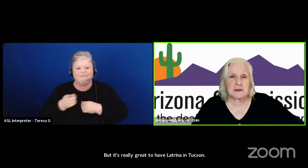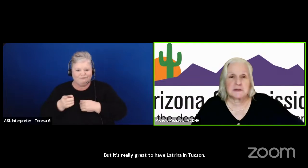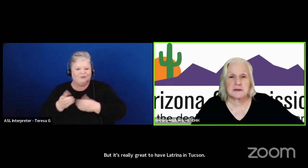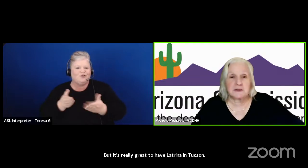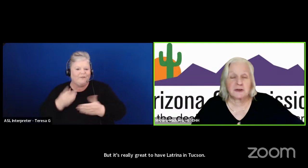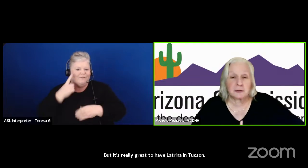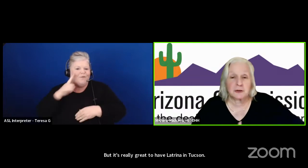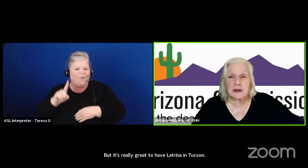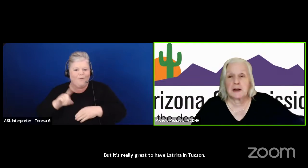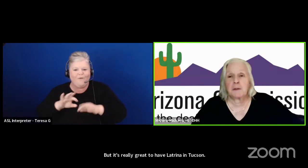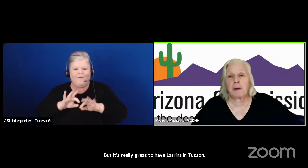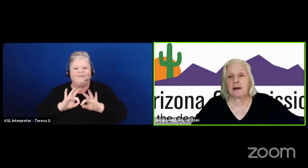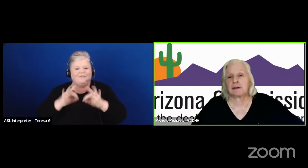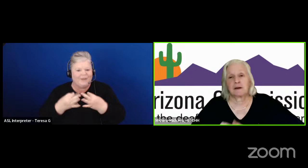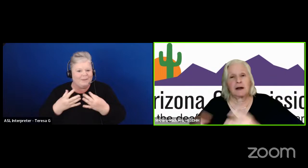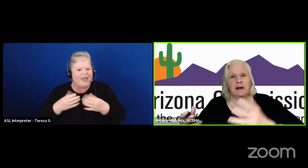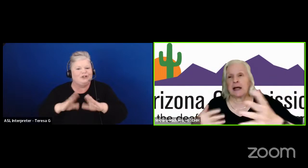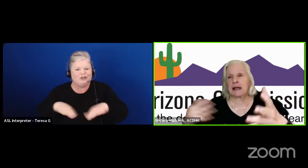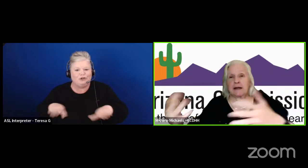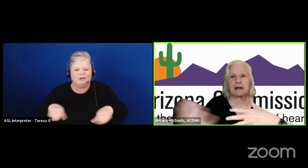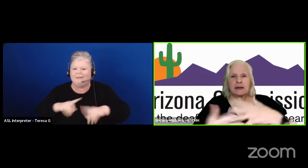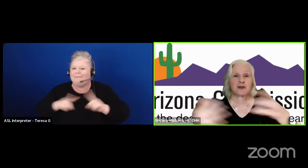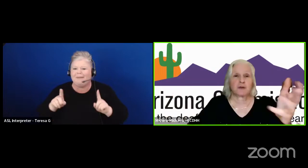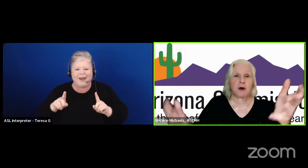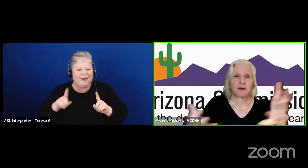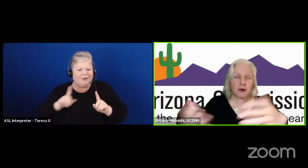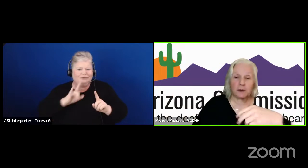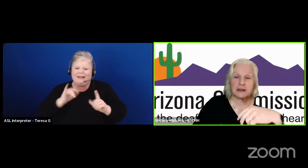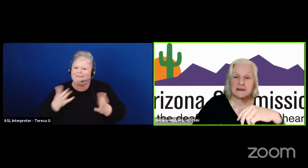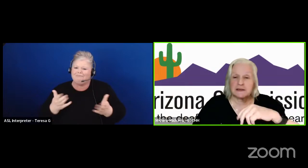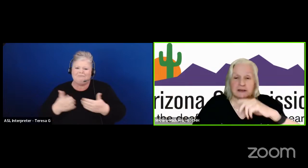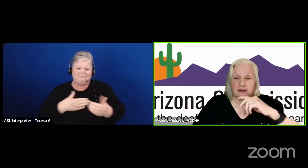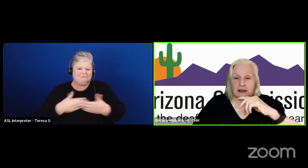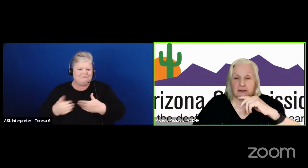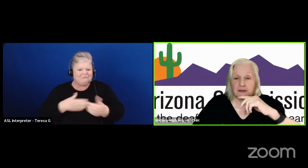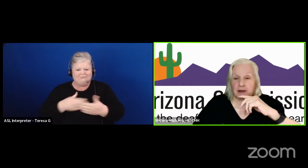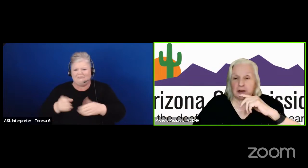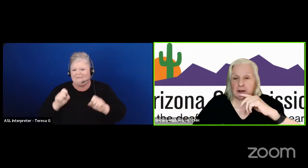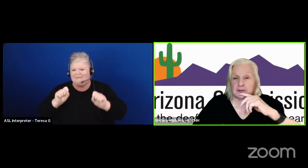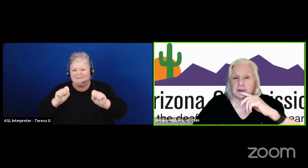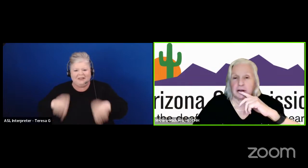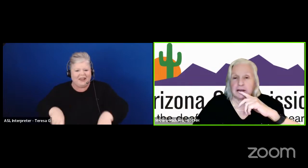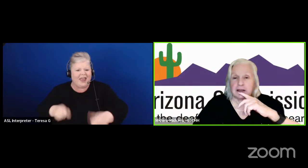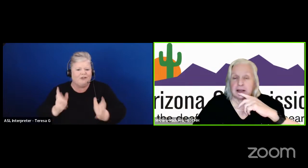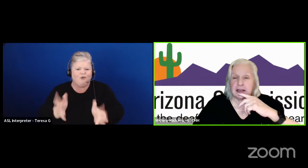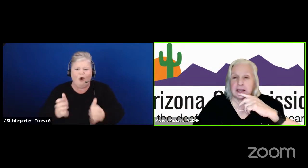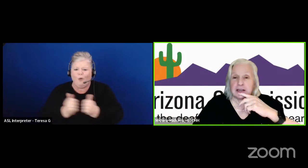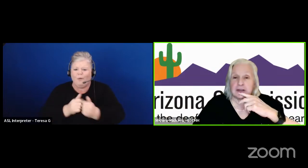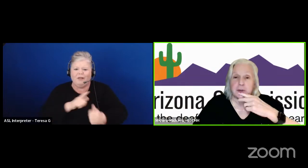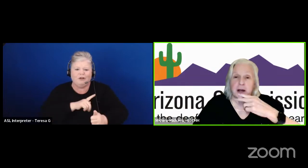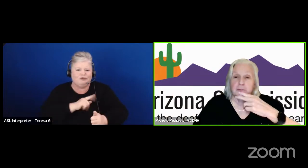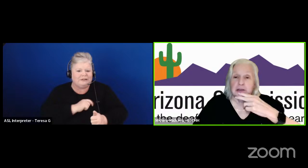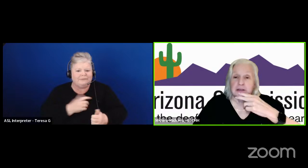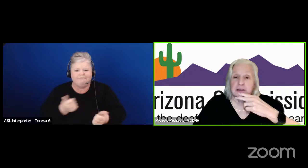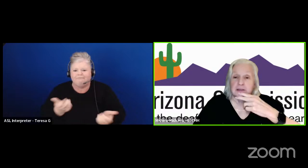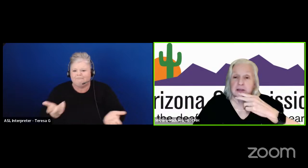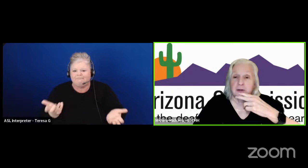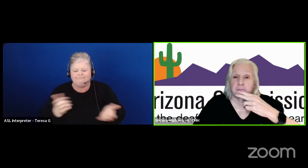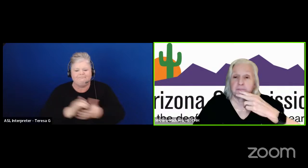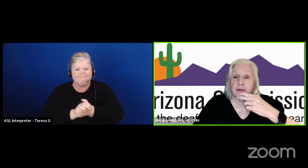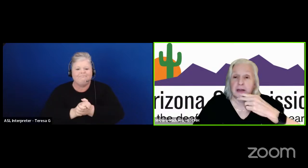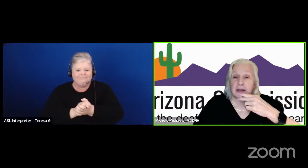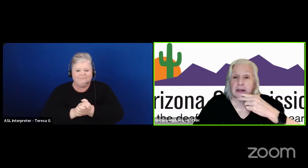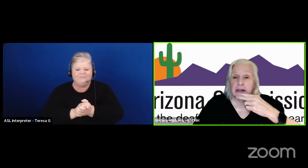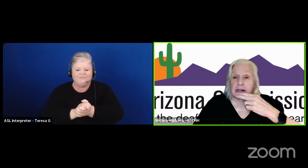the families and children, but there's no wrong door with ACDHH. So anything you hear about, please let us